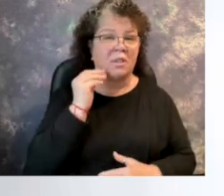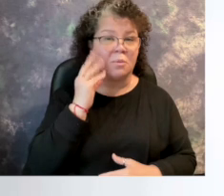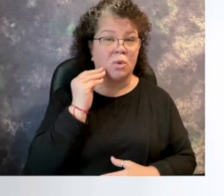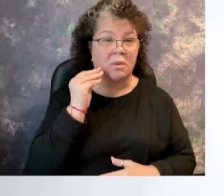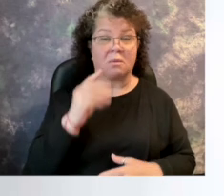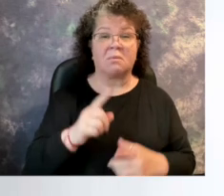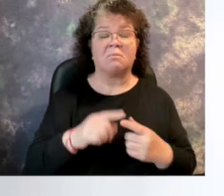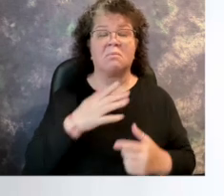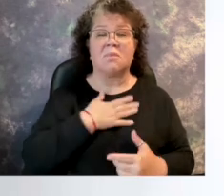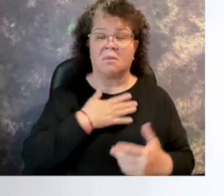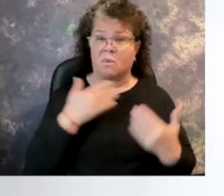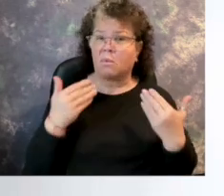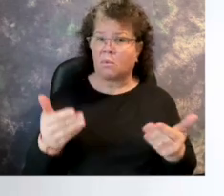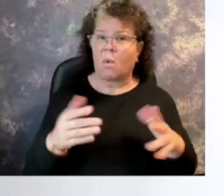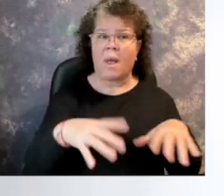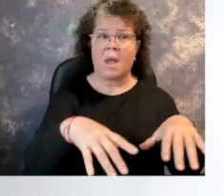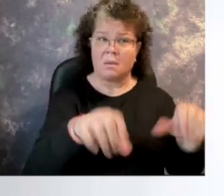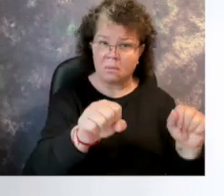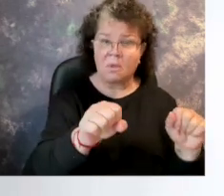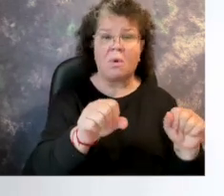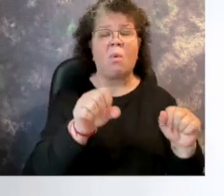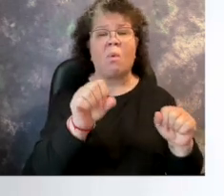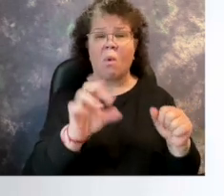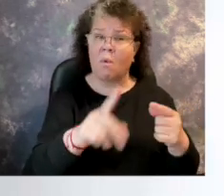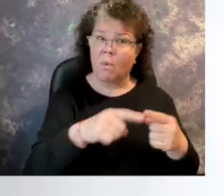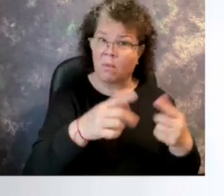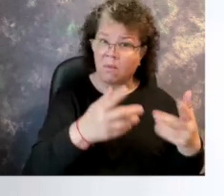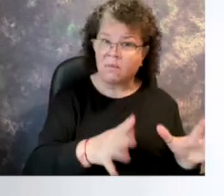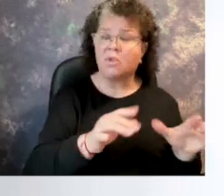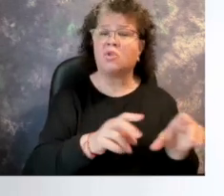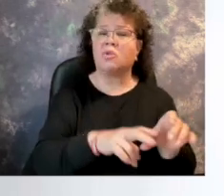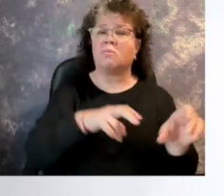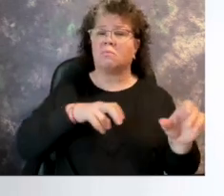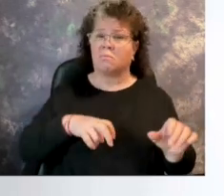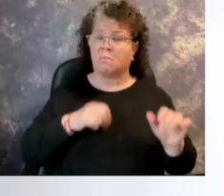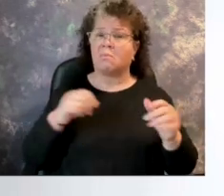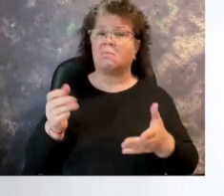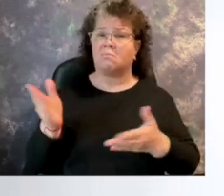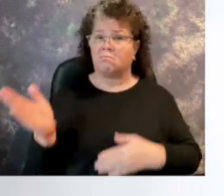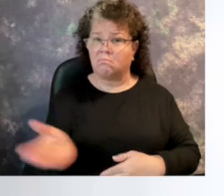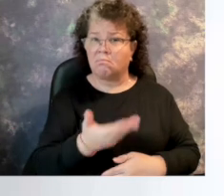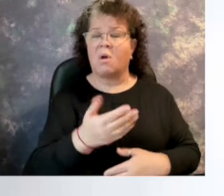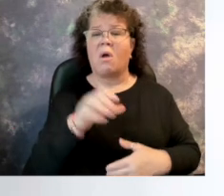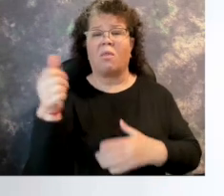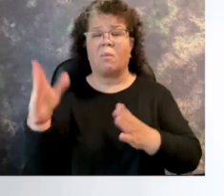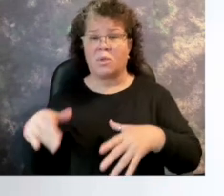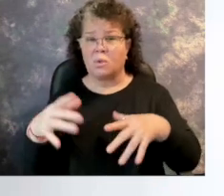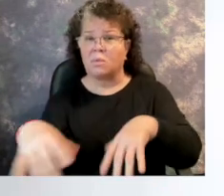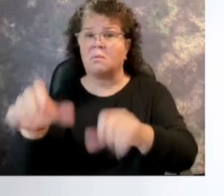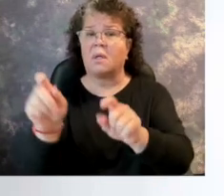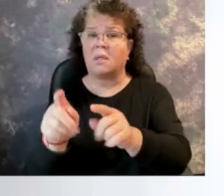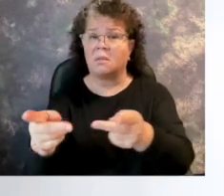Please take space and/or make space. If you have a lot to say, great. We encourage you to